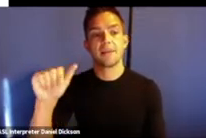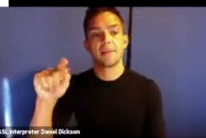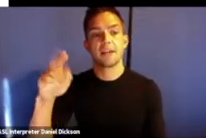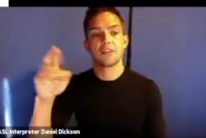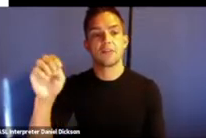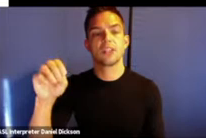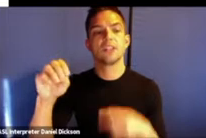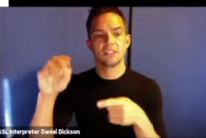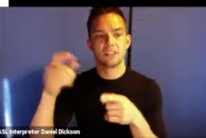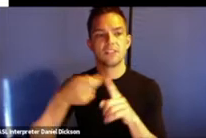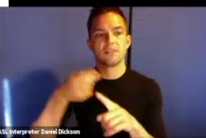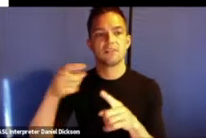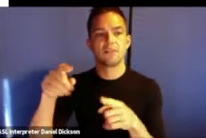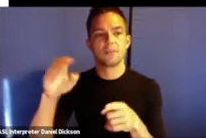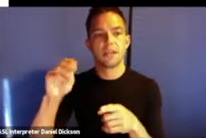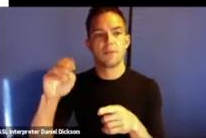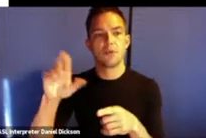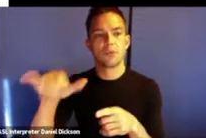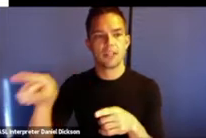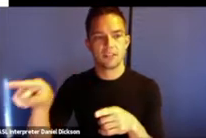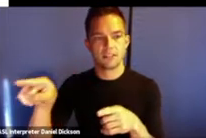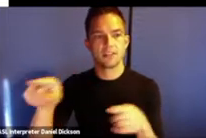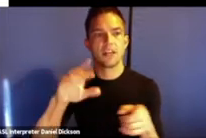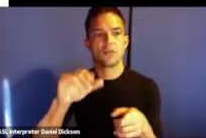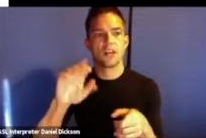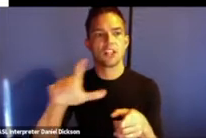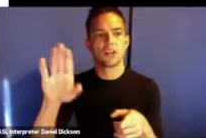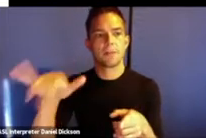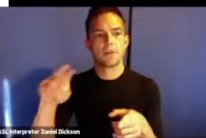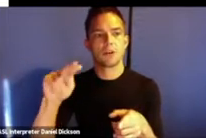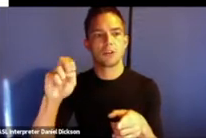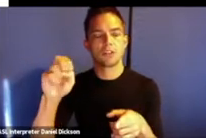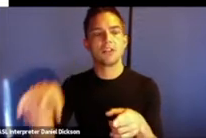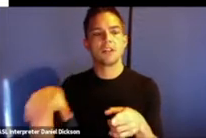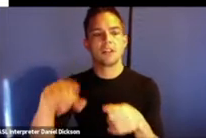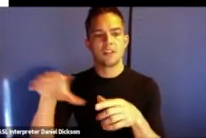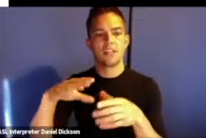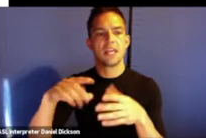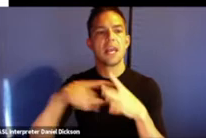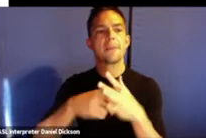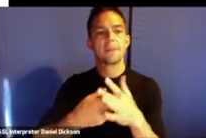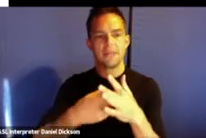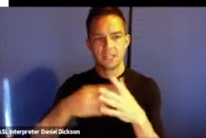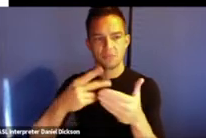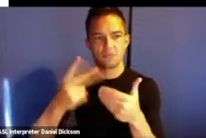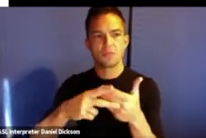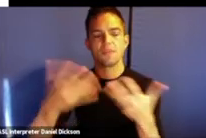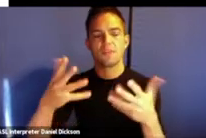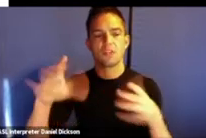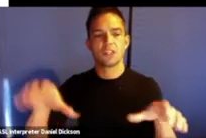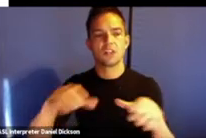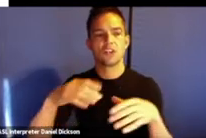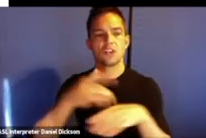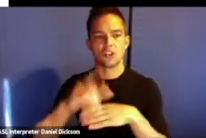who's head of the CPF Foundation. They're implementation science experts. They've already done early intervention, early